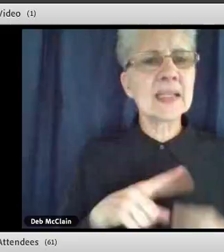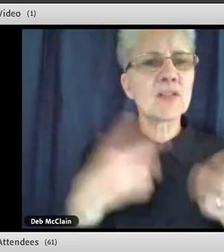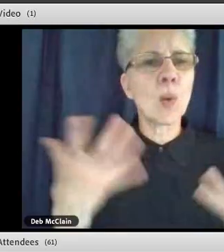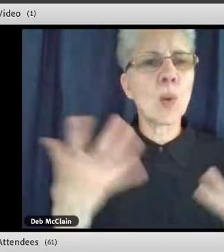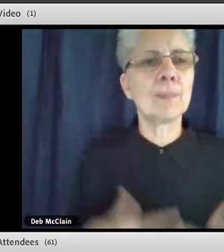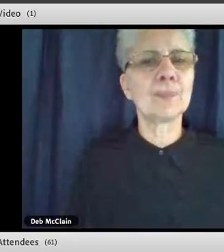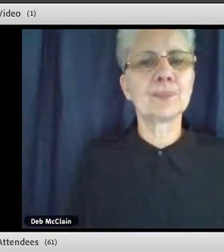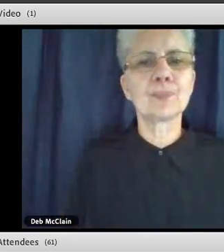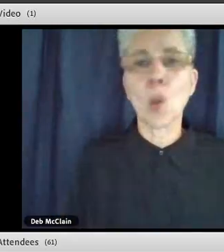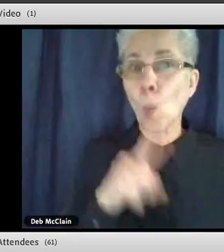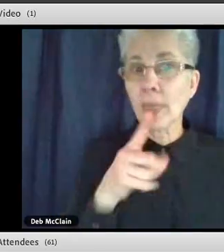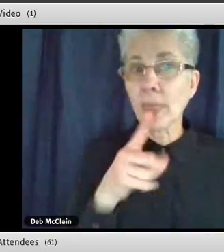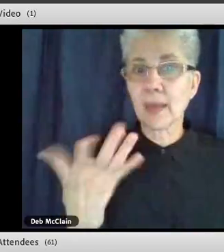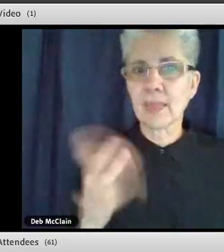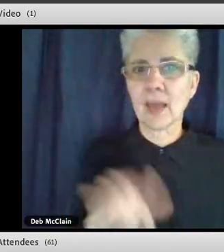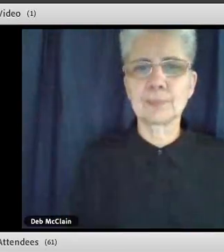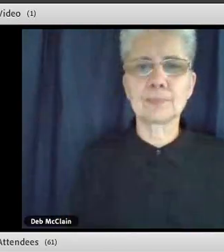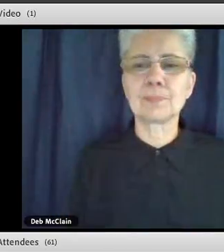one thing.